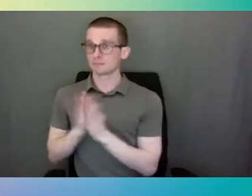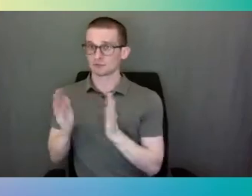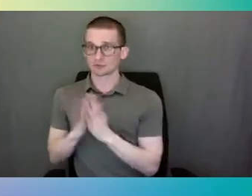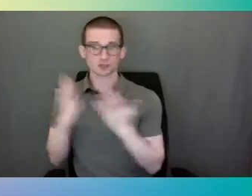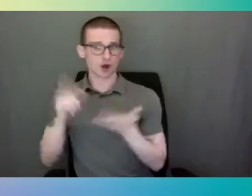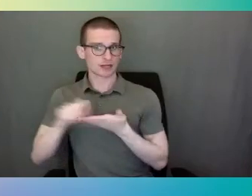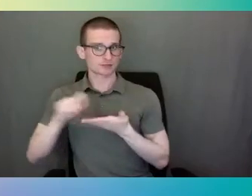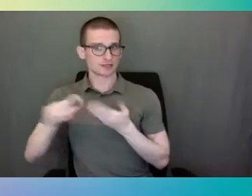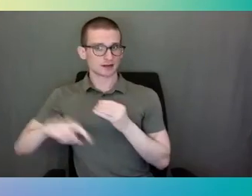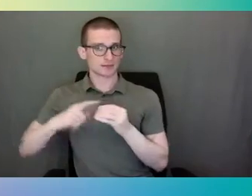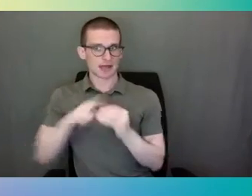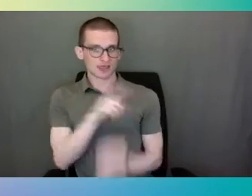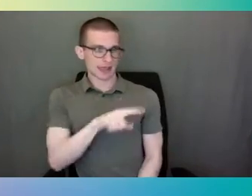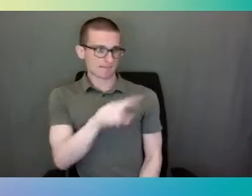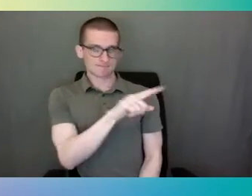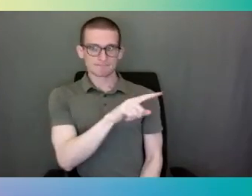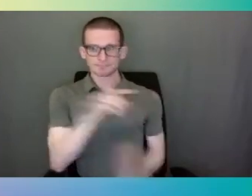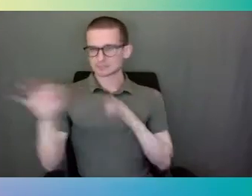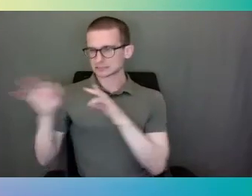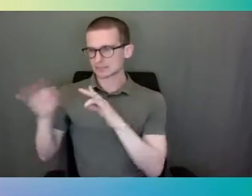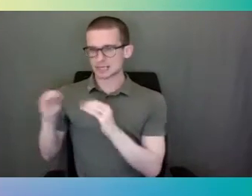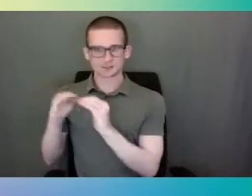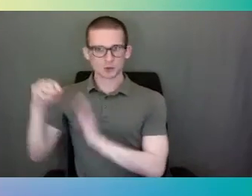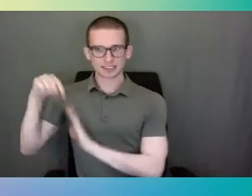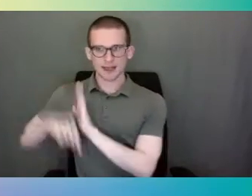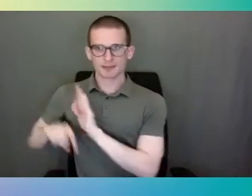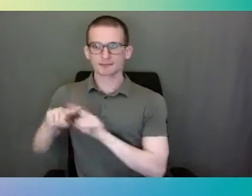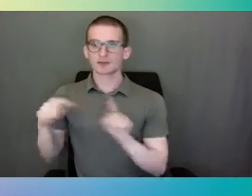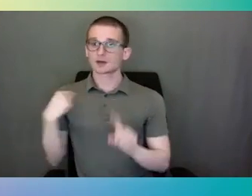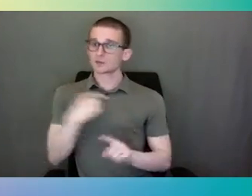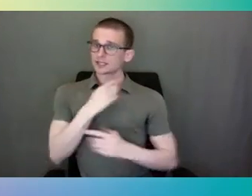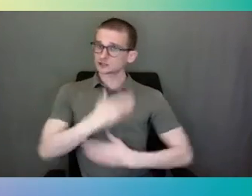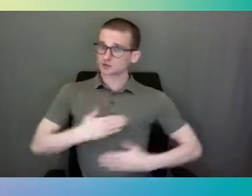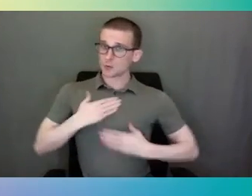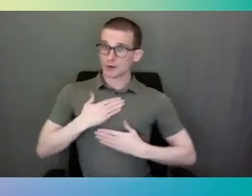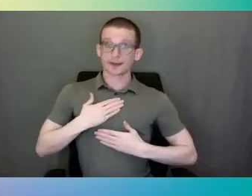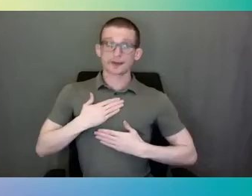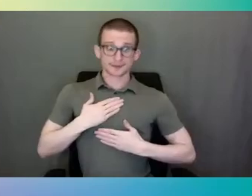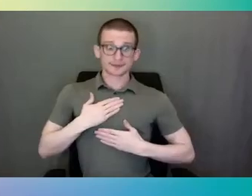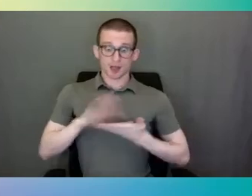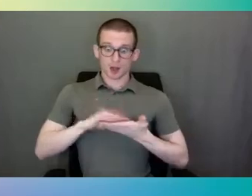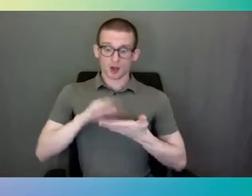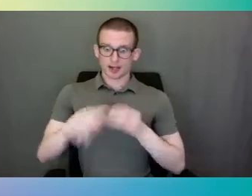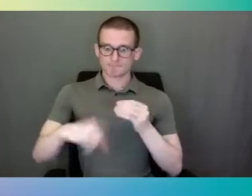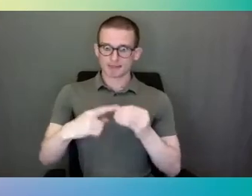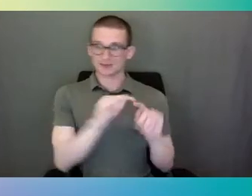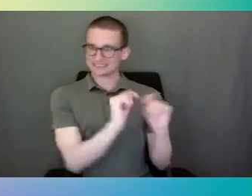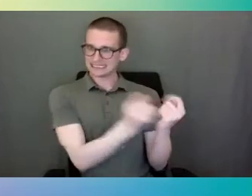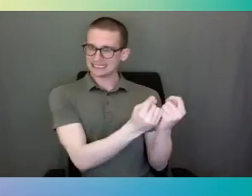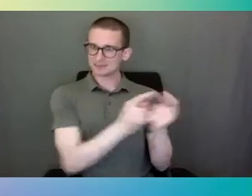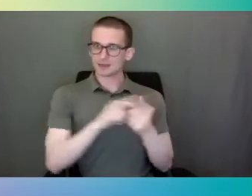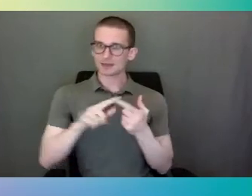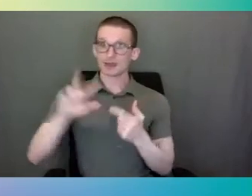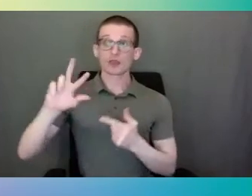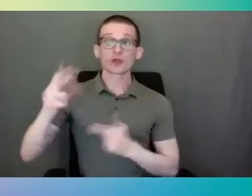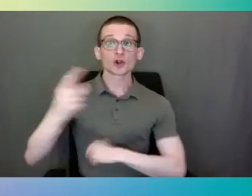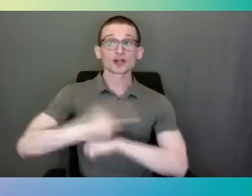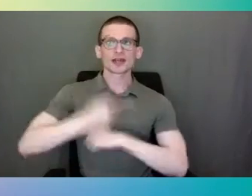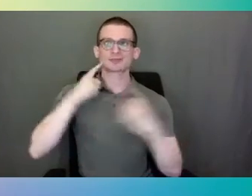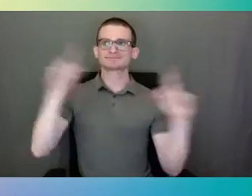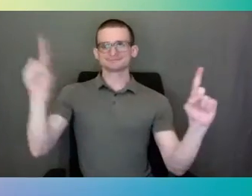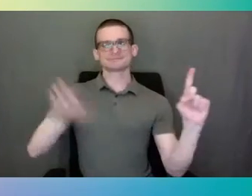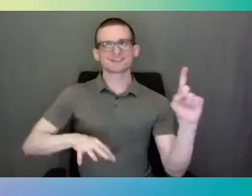more insight on them, but we really enjoyed them. So it wasn't until the third day that we found what we were looking for. Remember, our